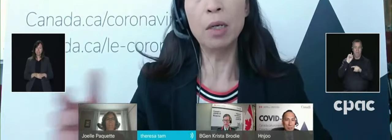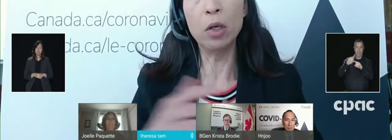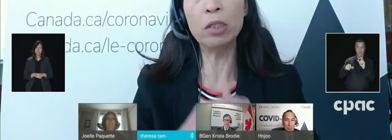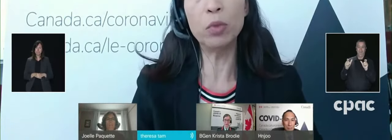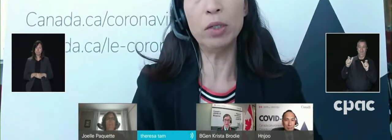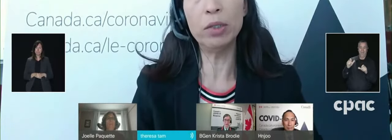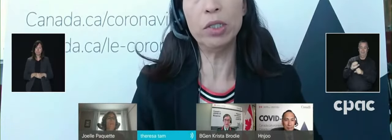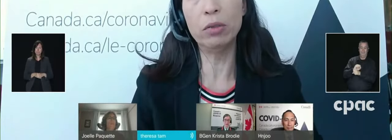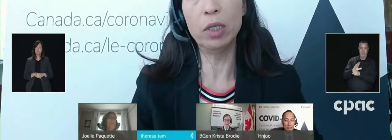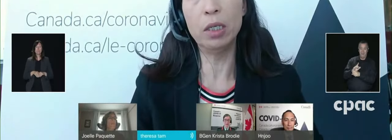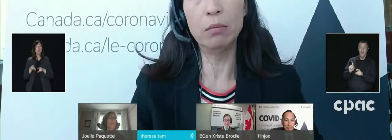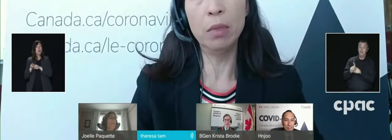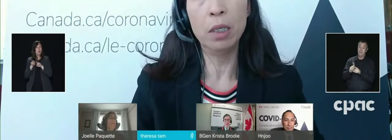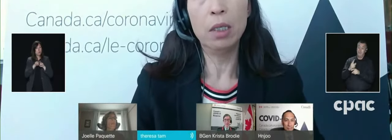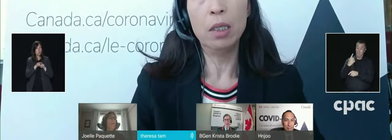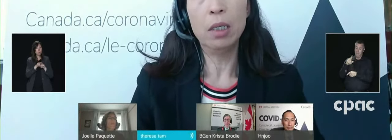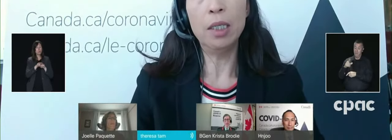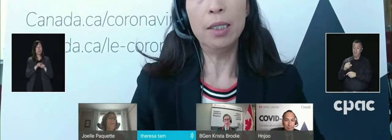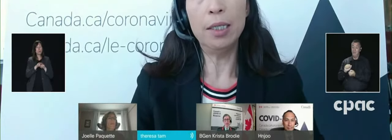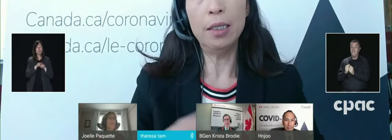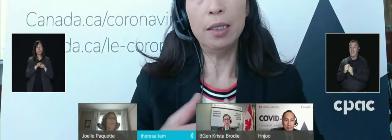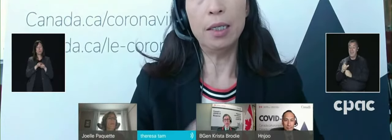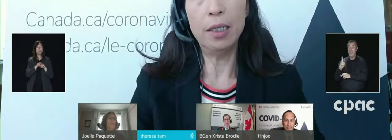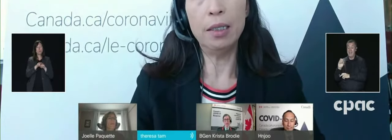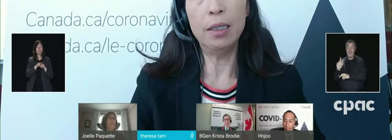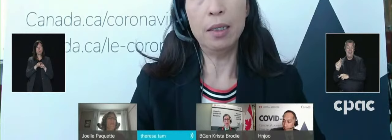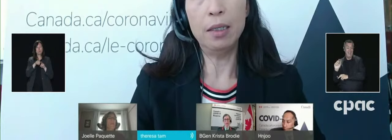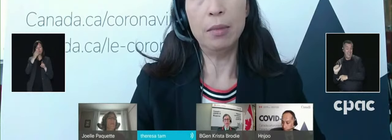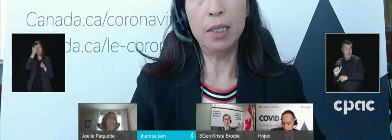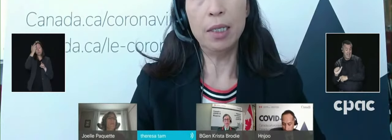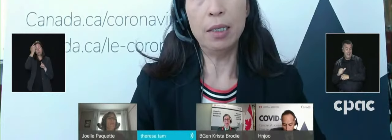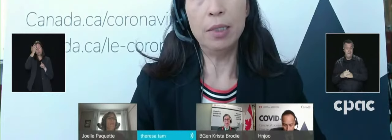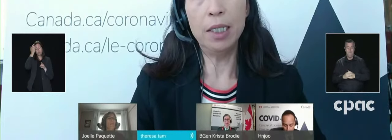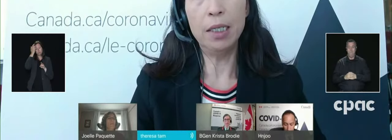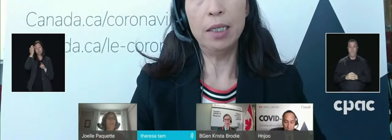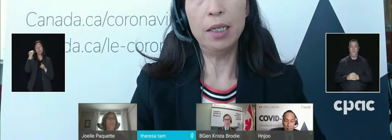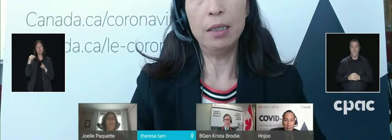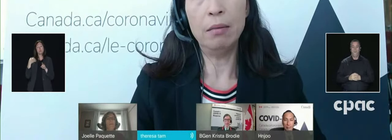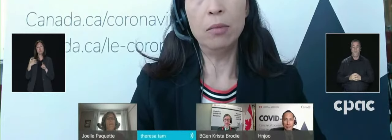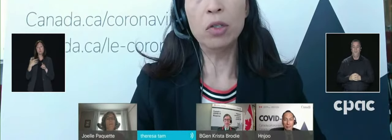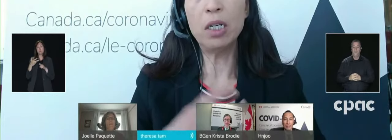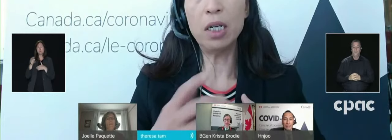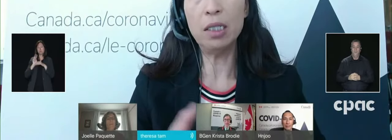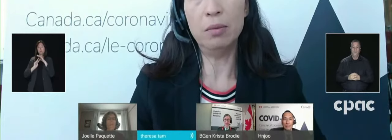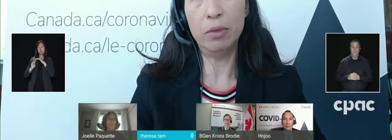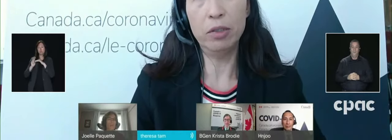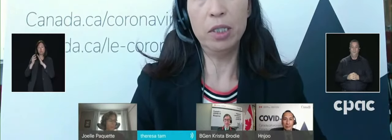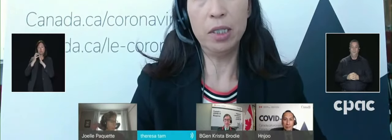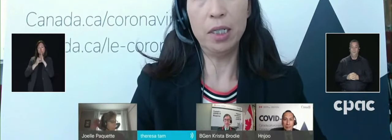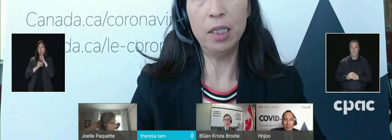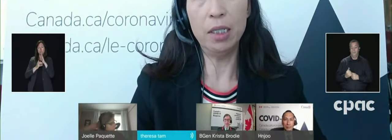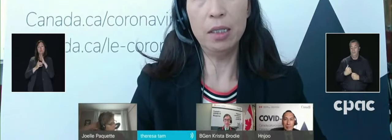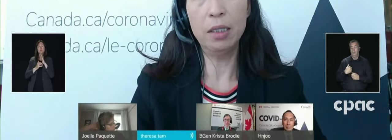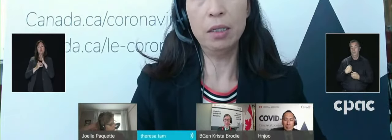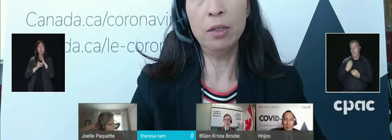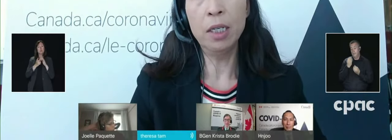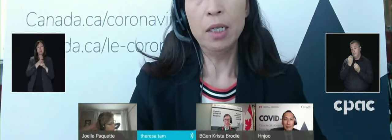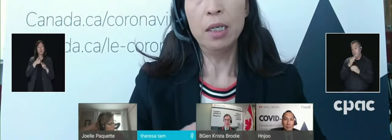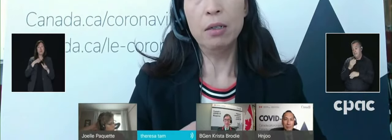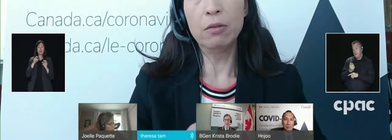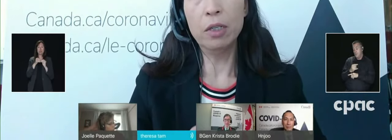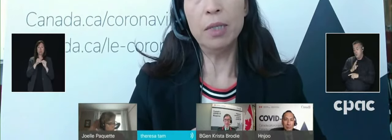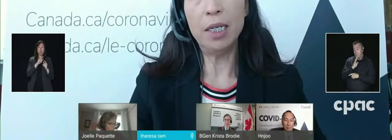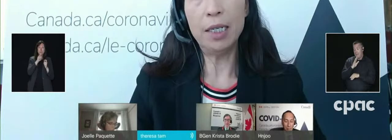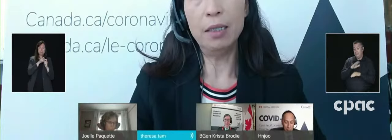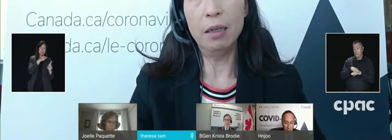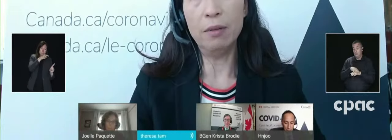But we also indicated, I think in my update, that more targeted approaches are needed. So